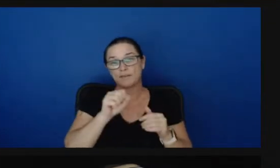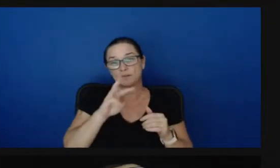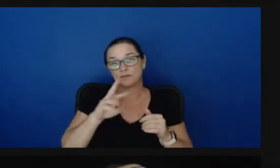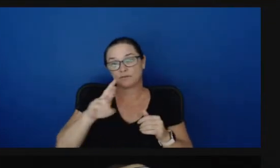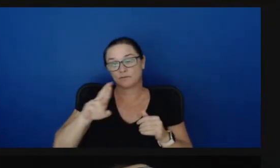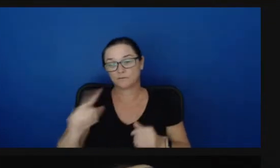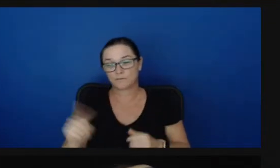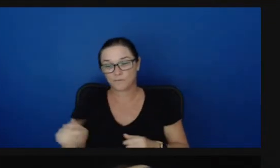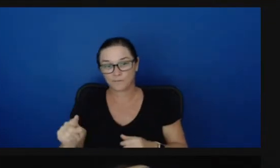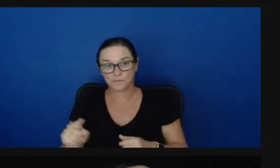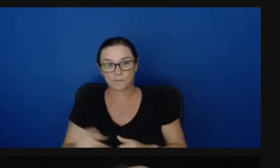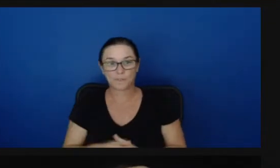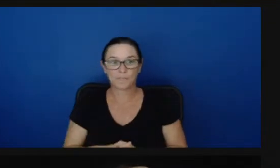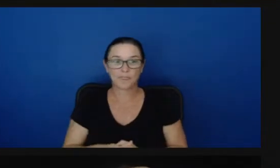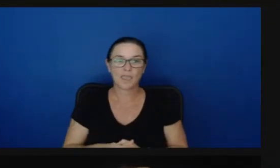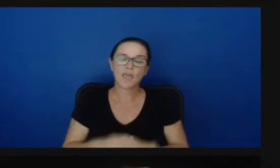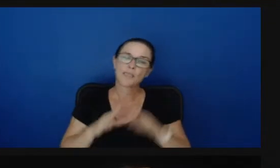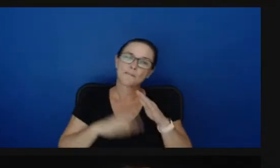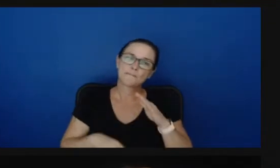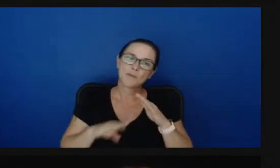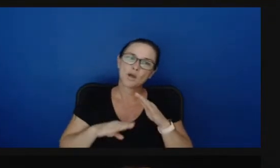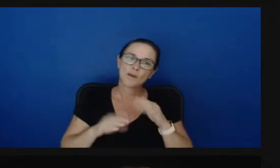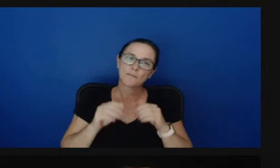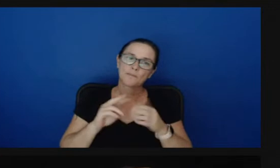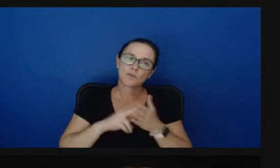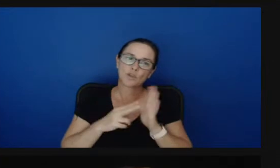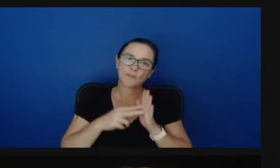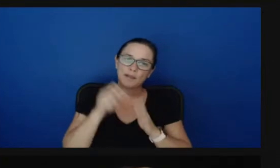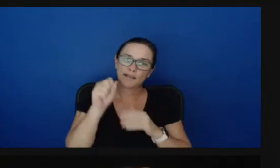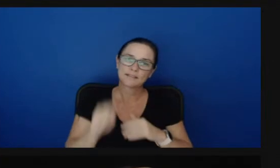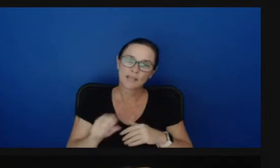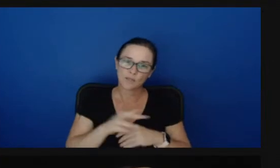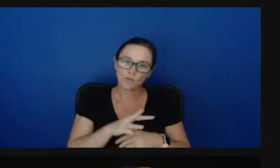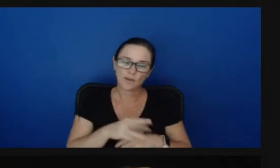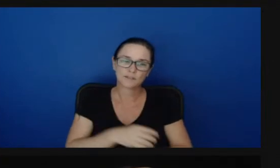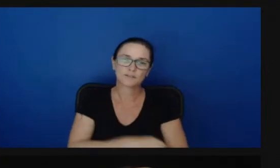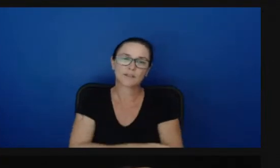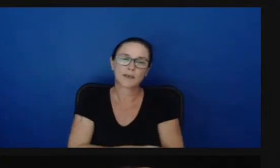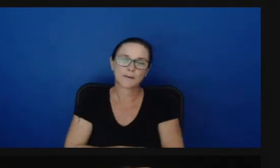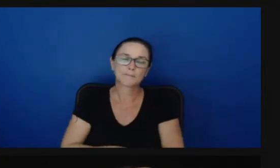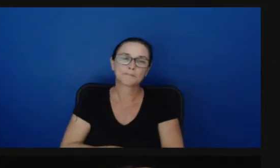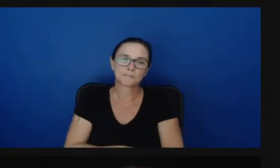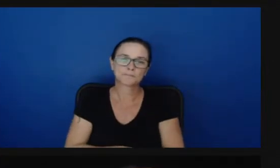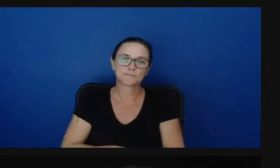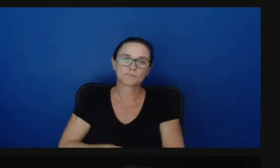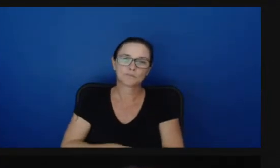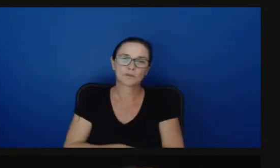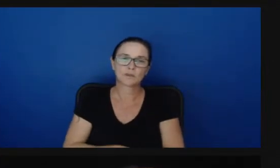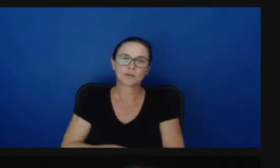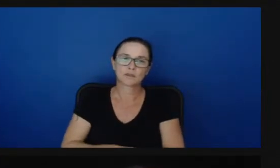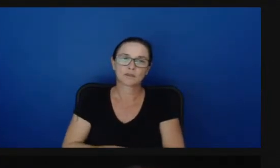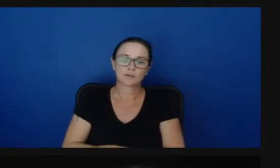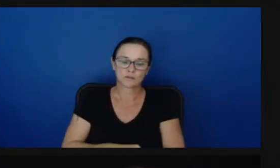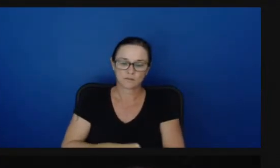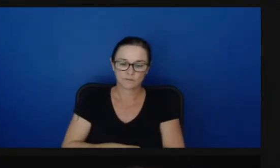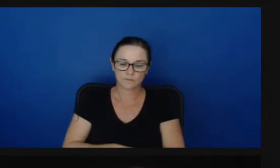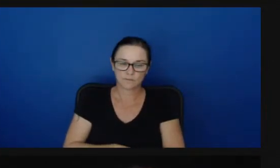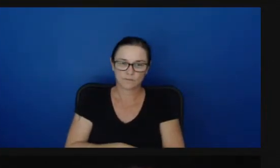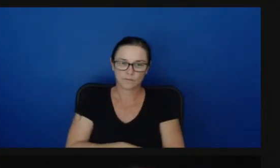At the bottom of the southwest rift? You mean like in the southwest part, probably? Yeah. Yeah, probably the south,